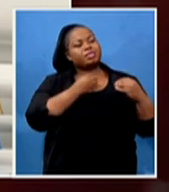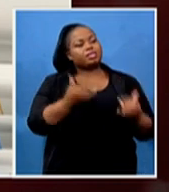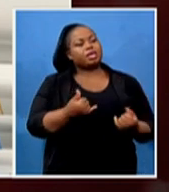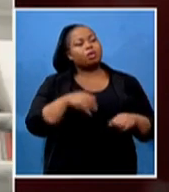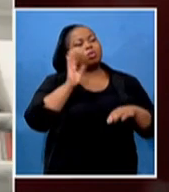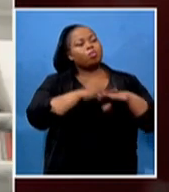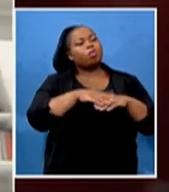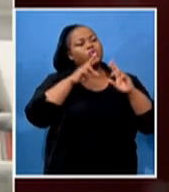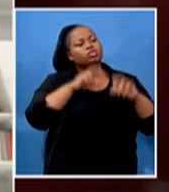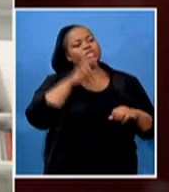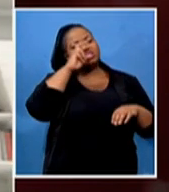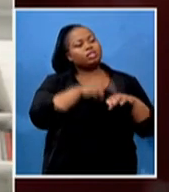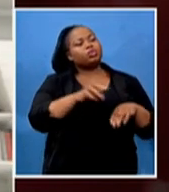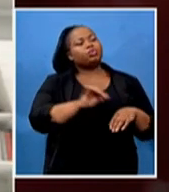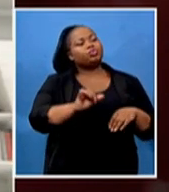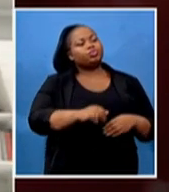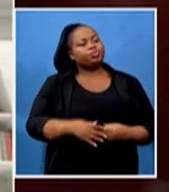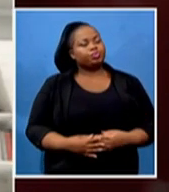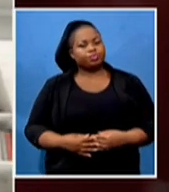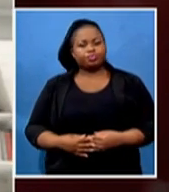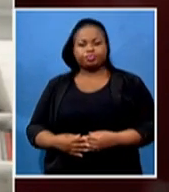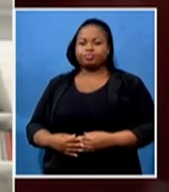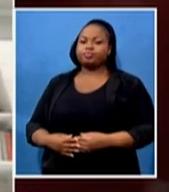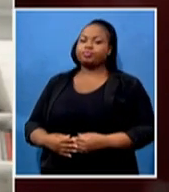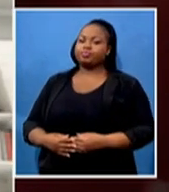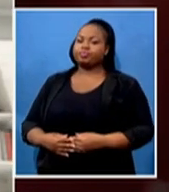Yeah, thank you very much. Obviously, in terms of the increase in research,